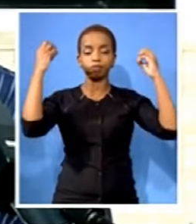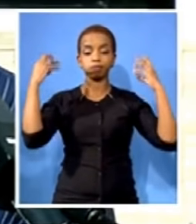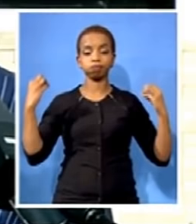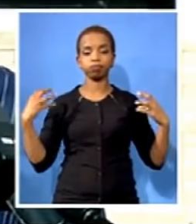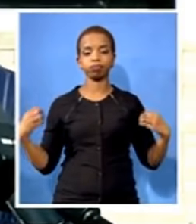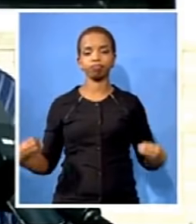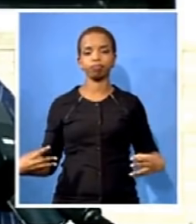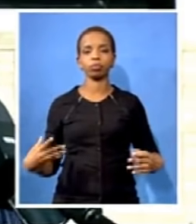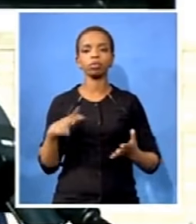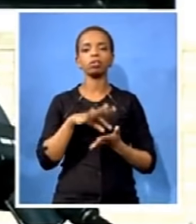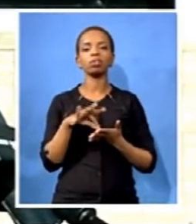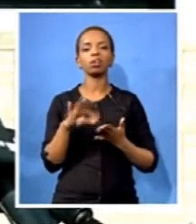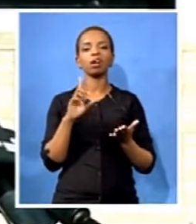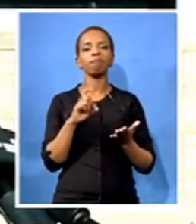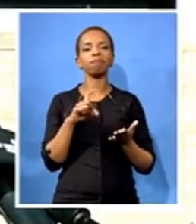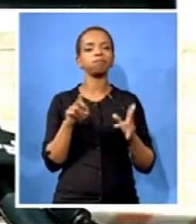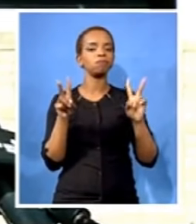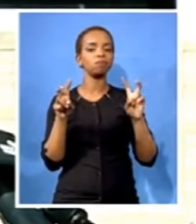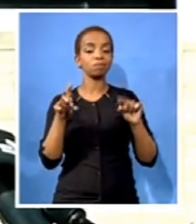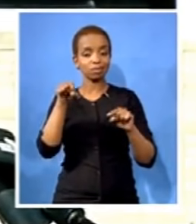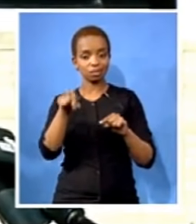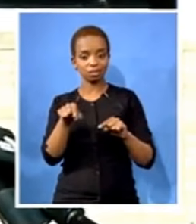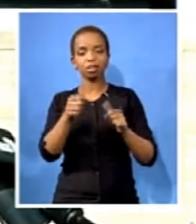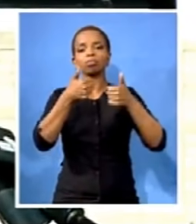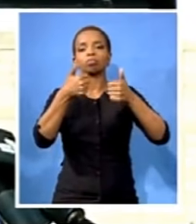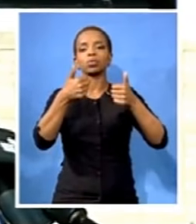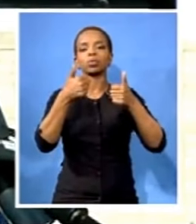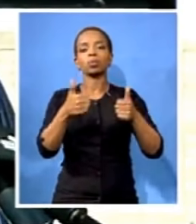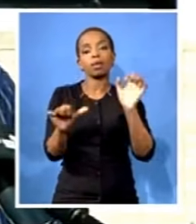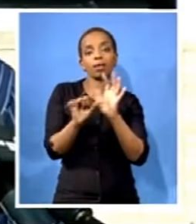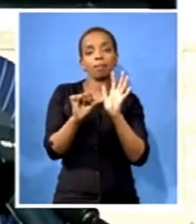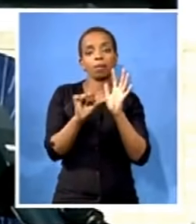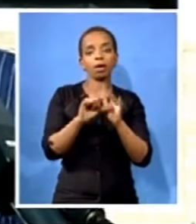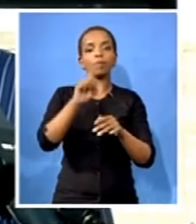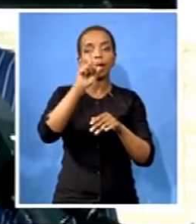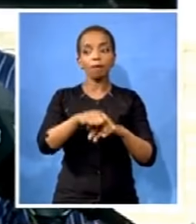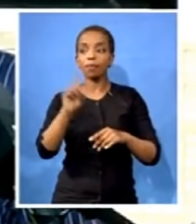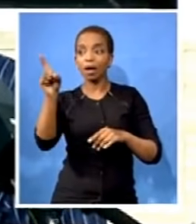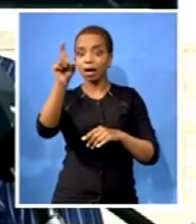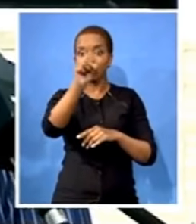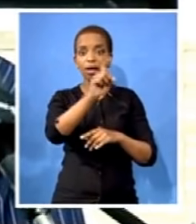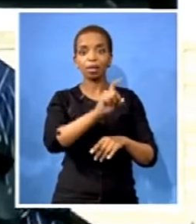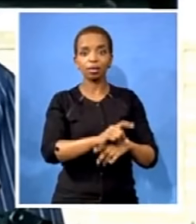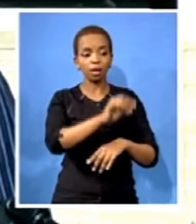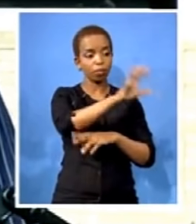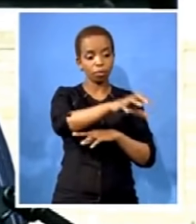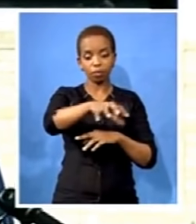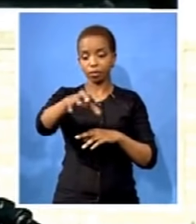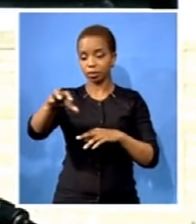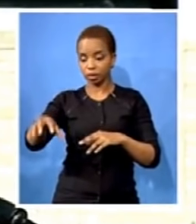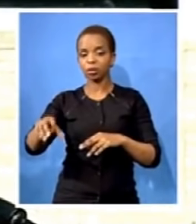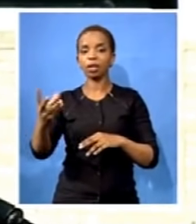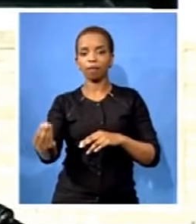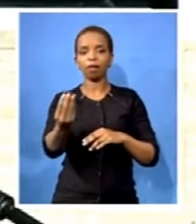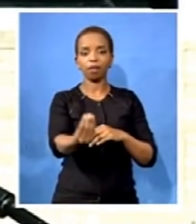is important. We've got to roll them out throughout the country. But they will be systematically